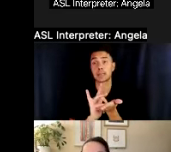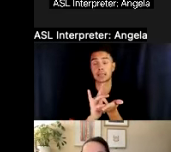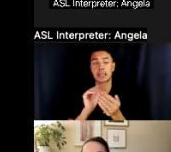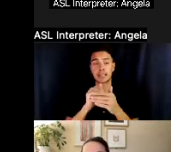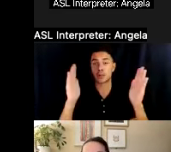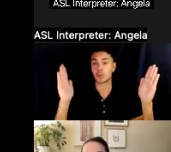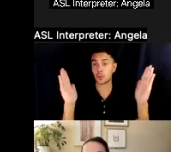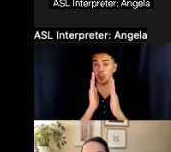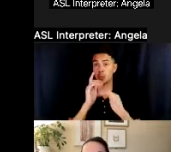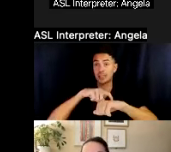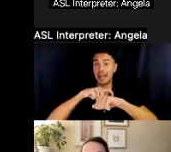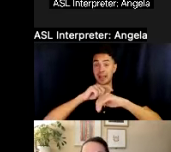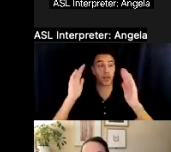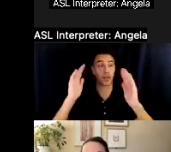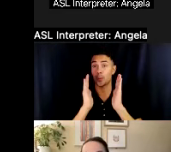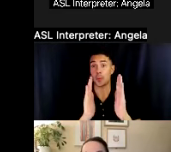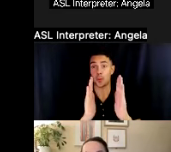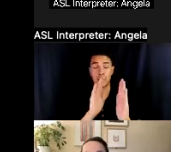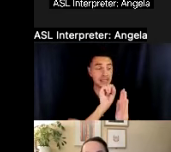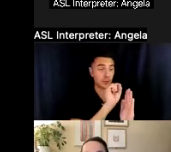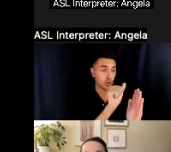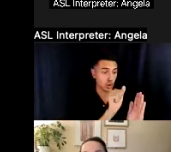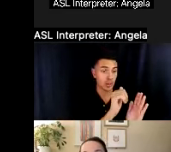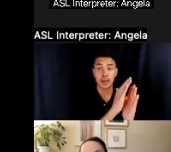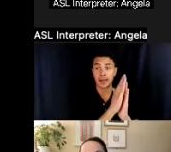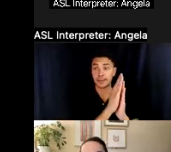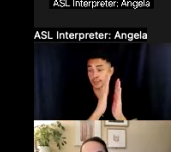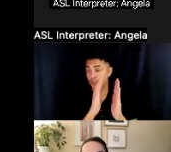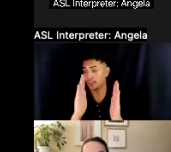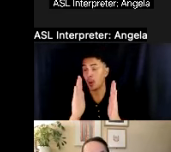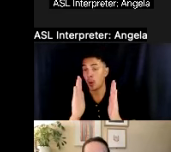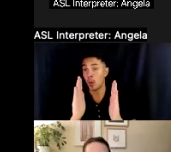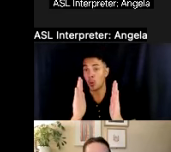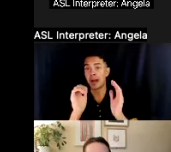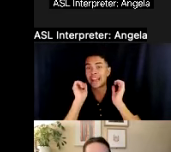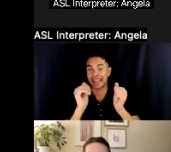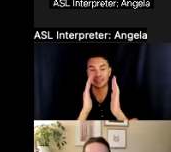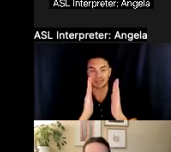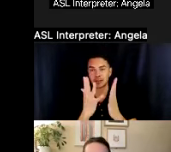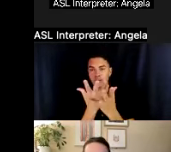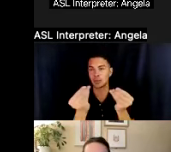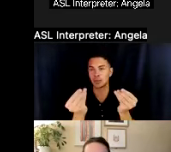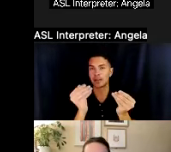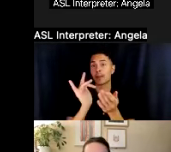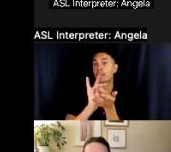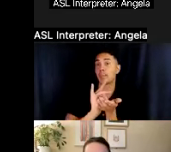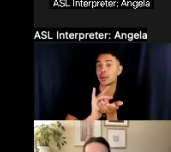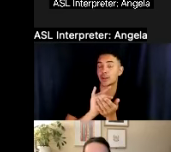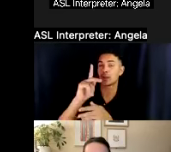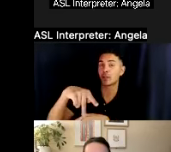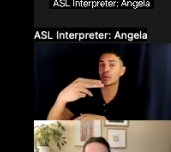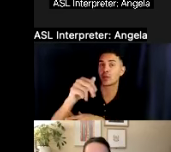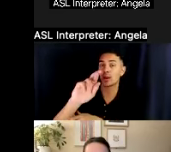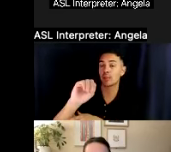window of time after the sexual assault, there's a greater likelihood that the pharmaceutical remedies will be able